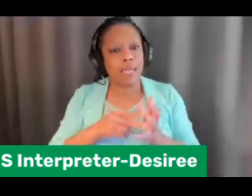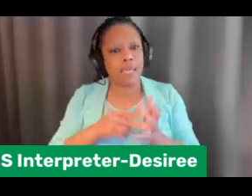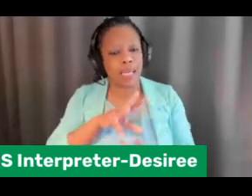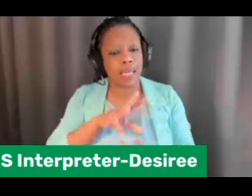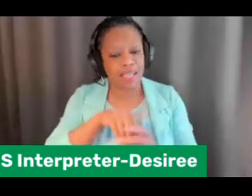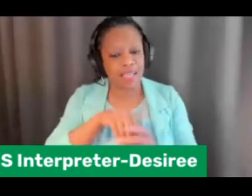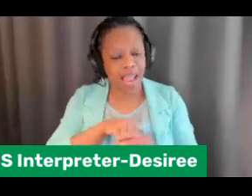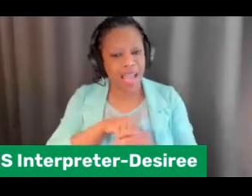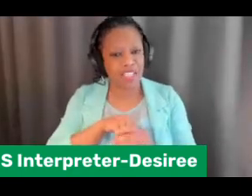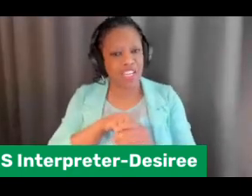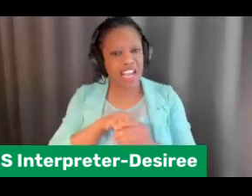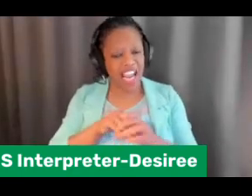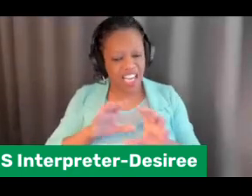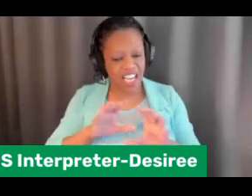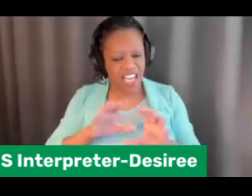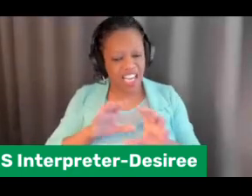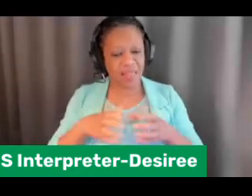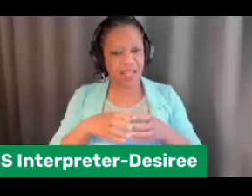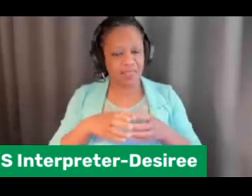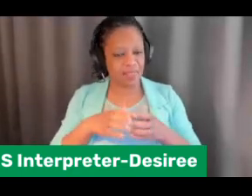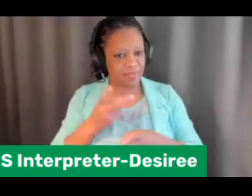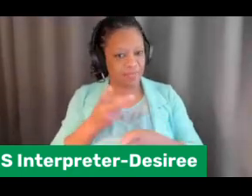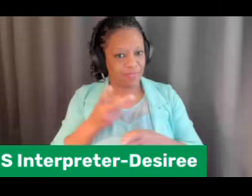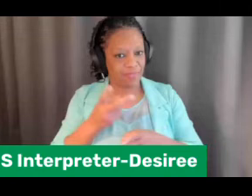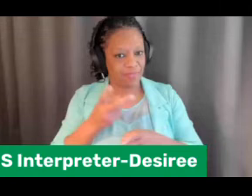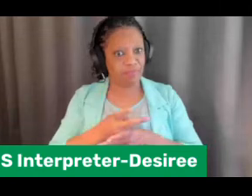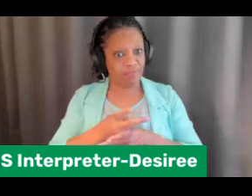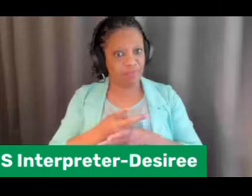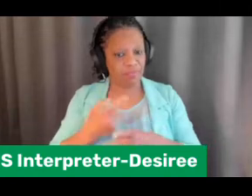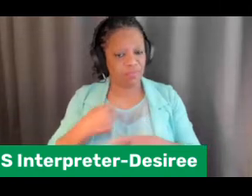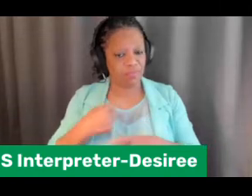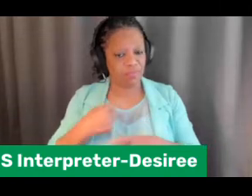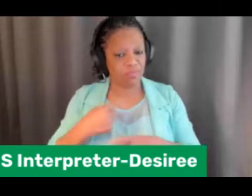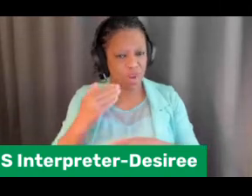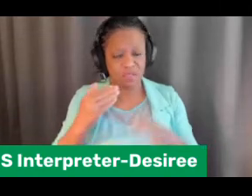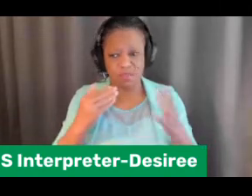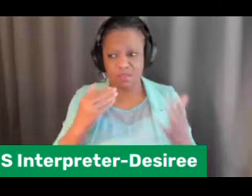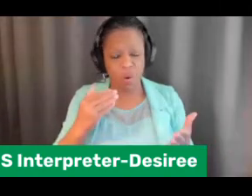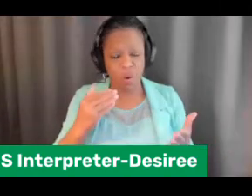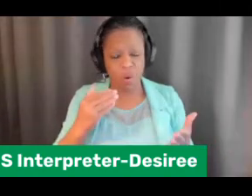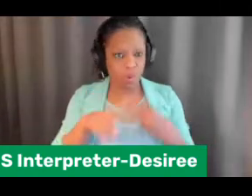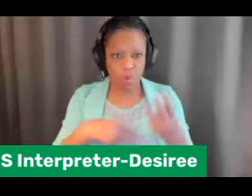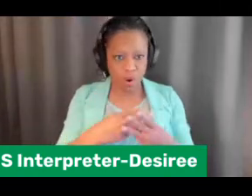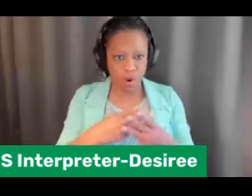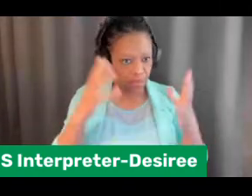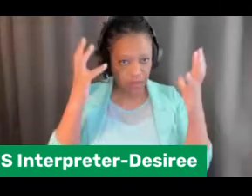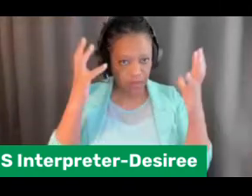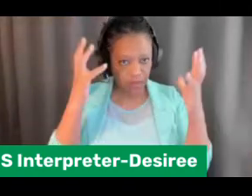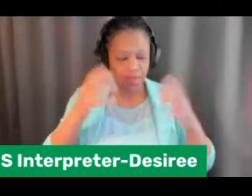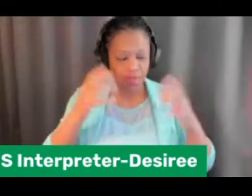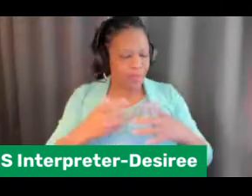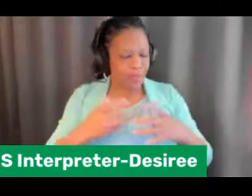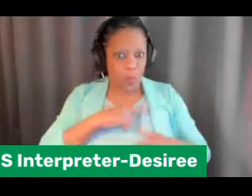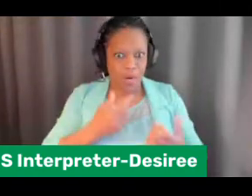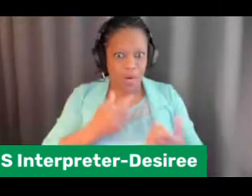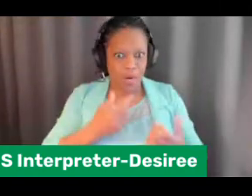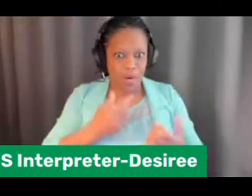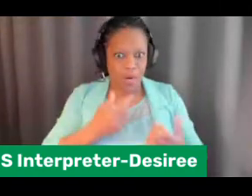world is harmful. We feel it. We're burnt out. We're tired. We're upset. We might be